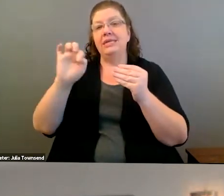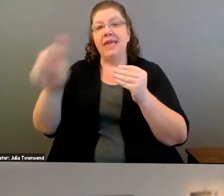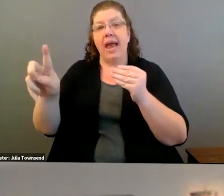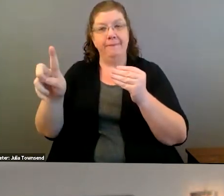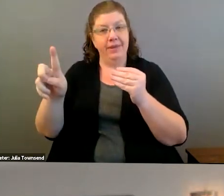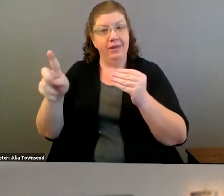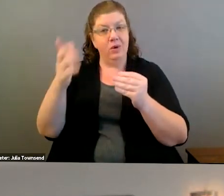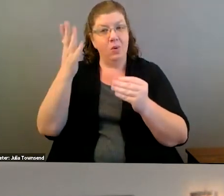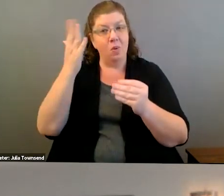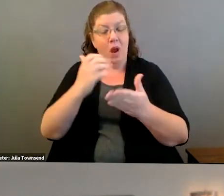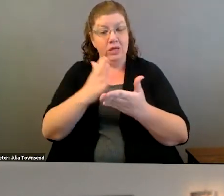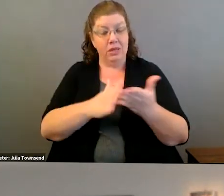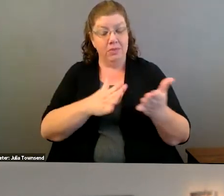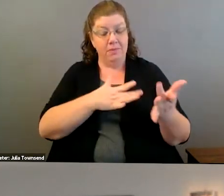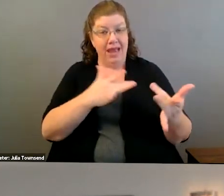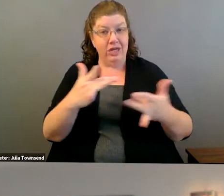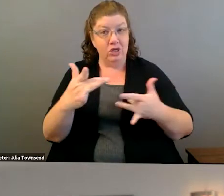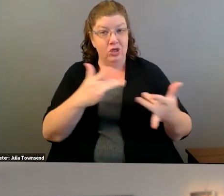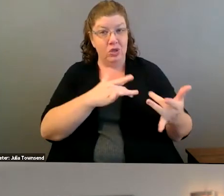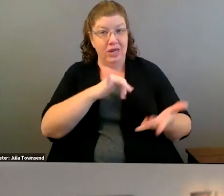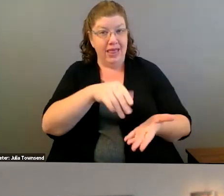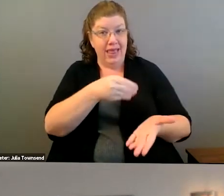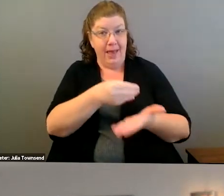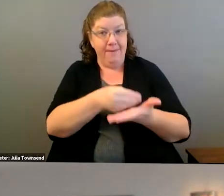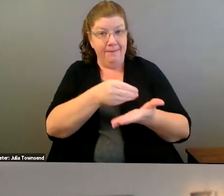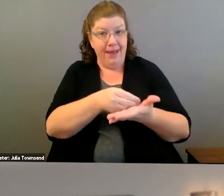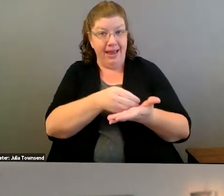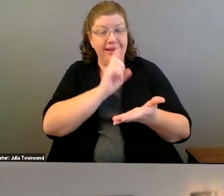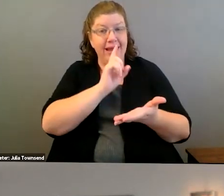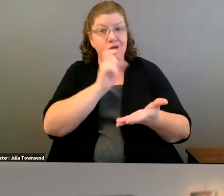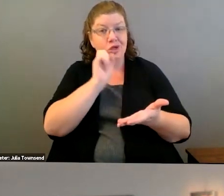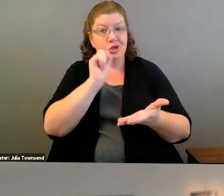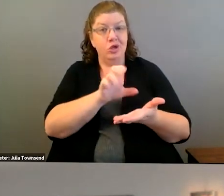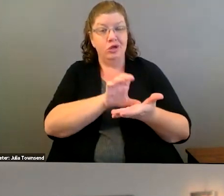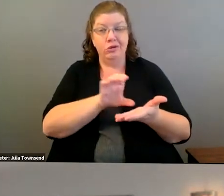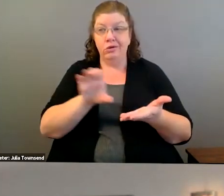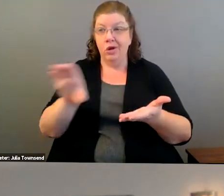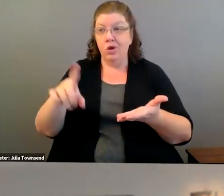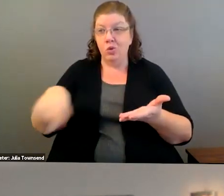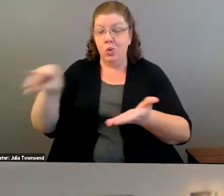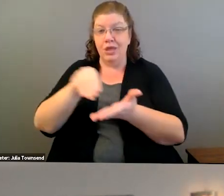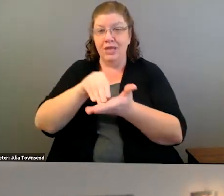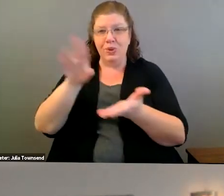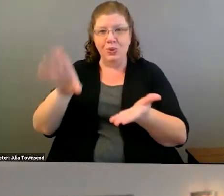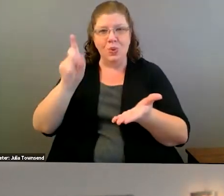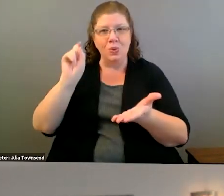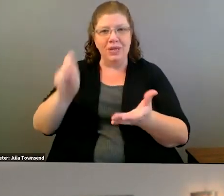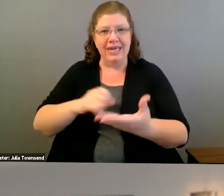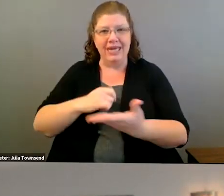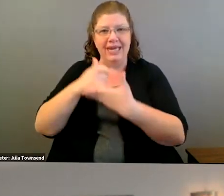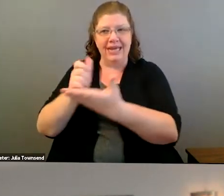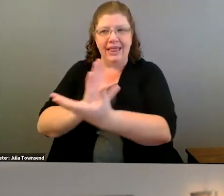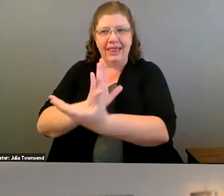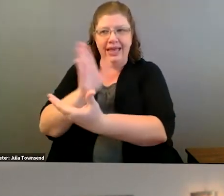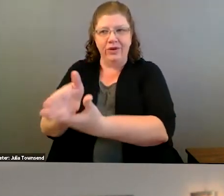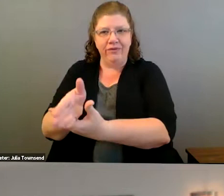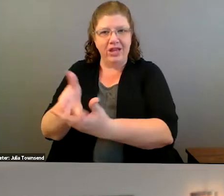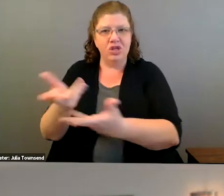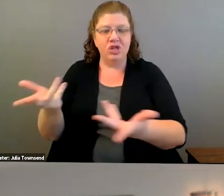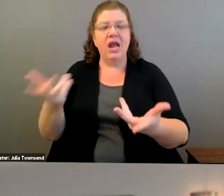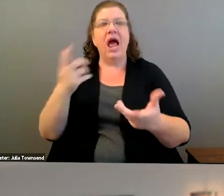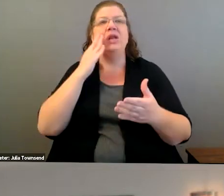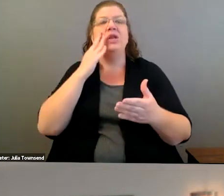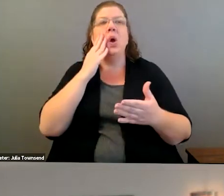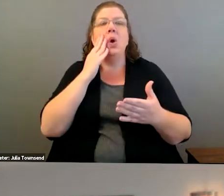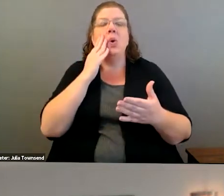of my concern is that this money could actually be going to the students who need the intervention. And though I'm sure